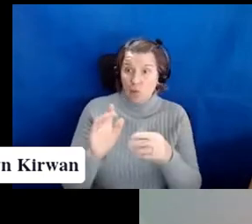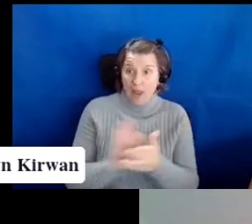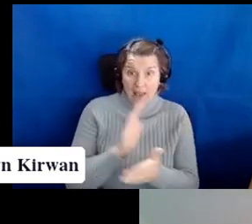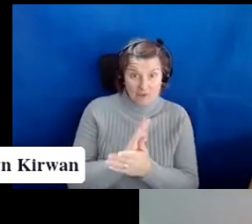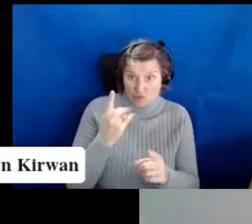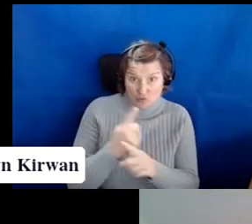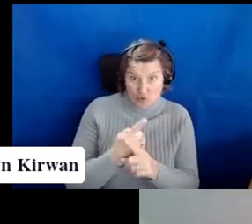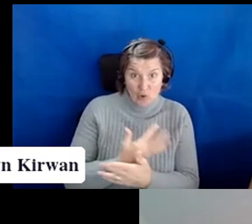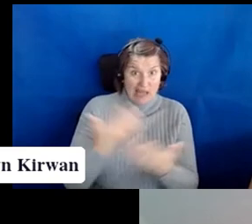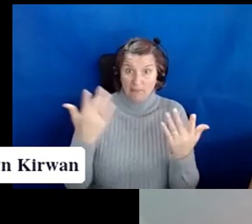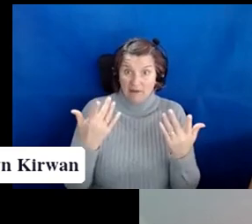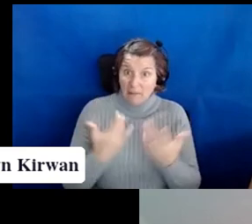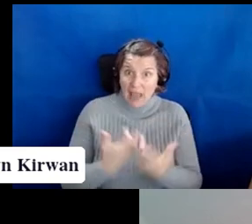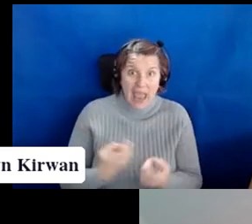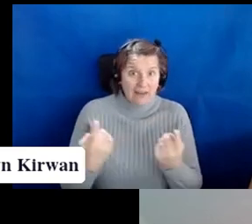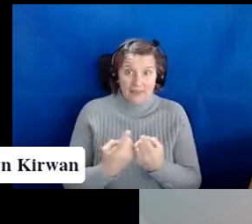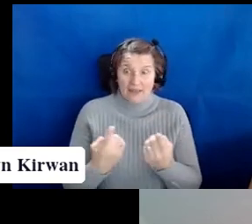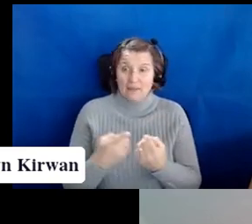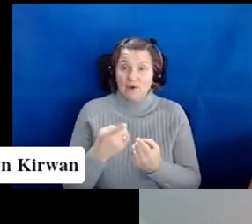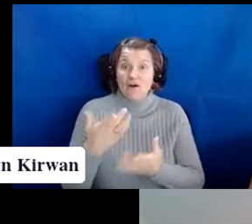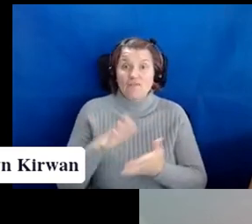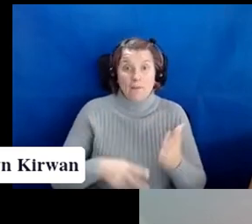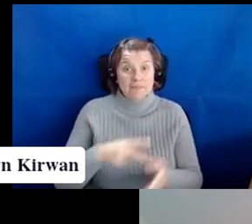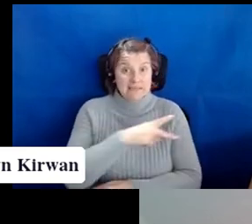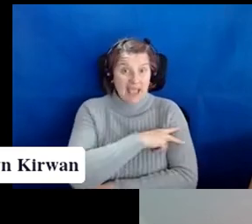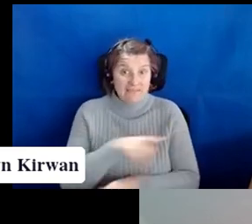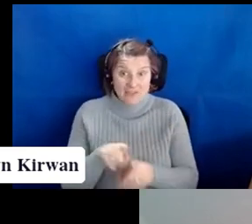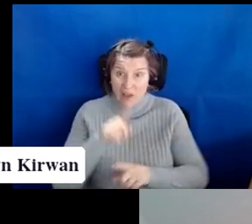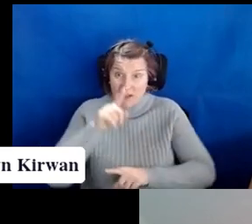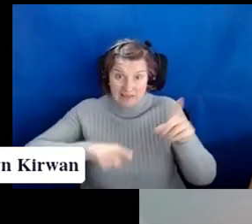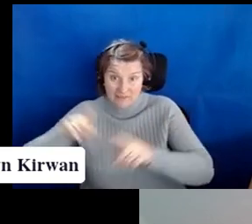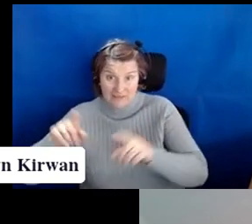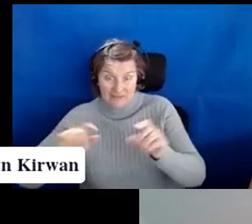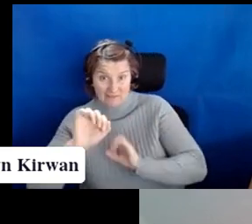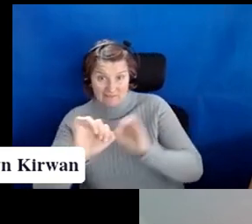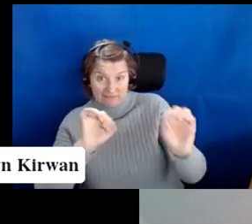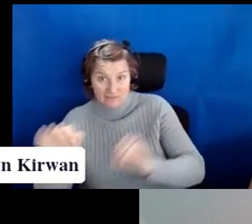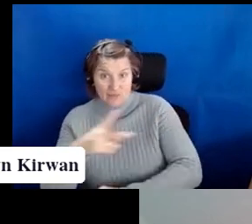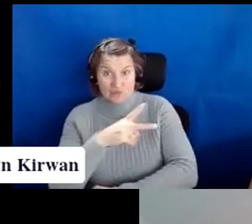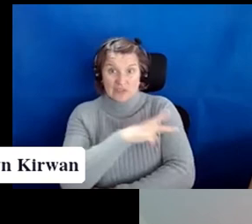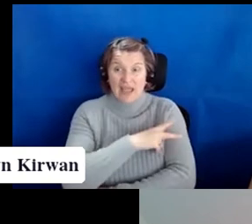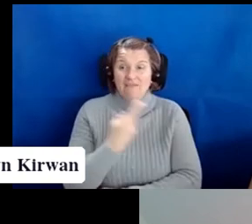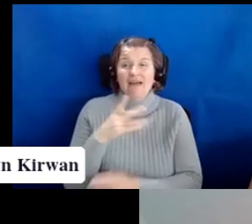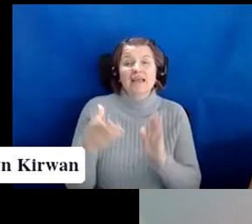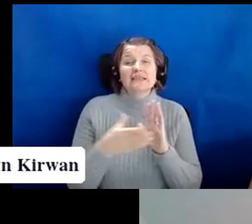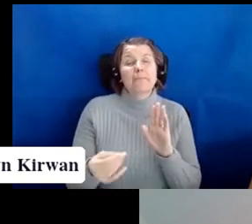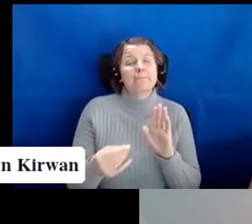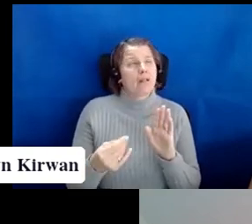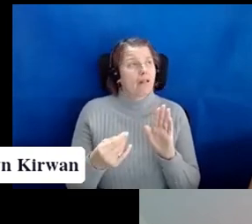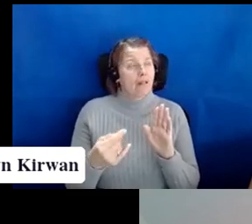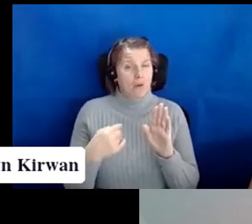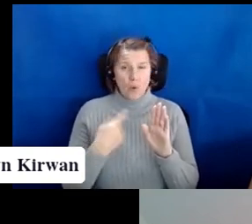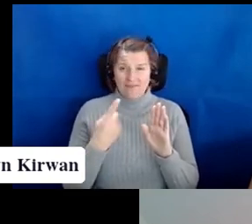about anything, you know, but also you get that from your staff and the diversity of your staff. You know, we've got an example of one of